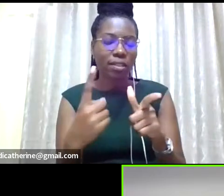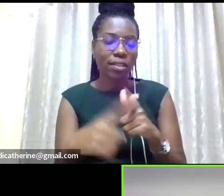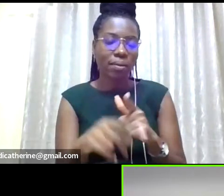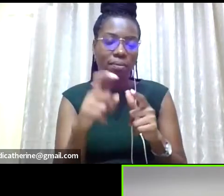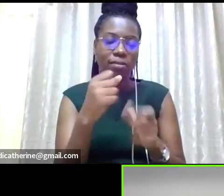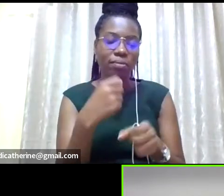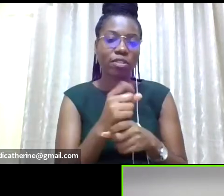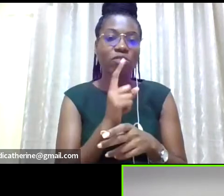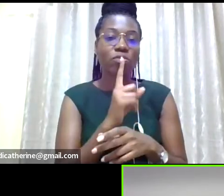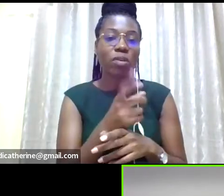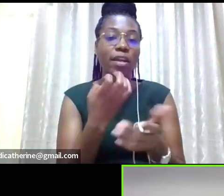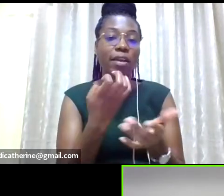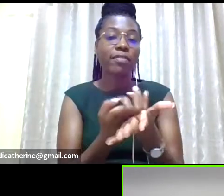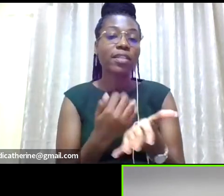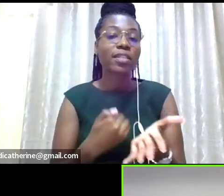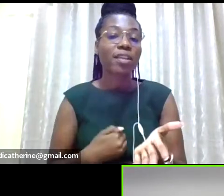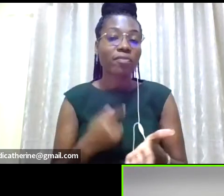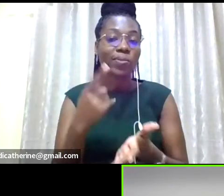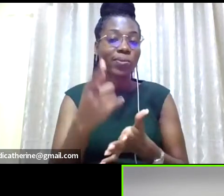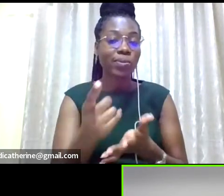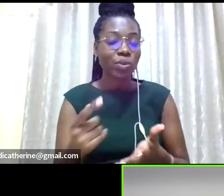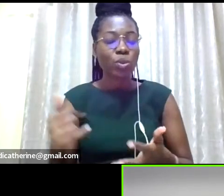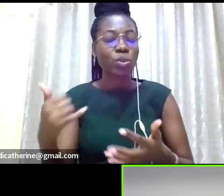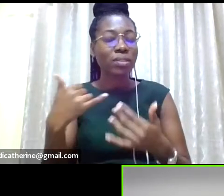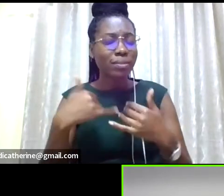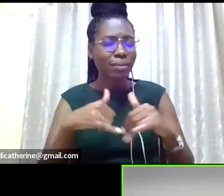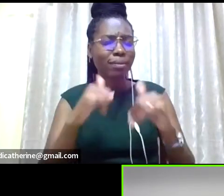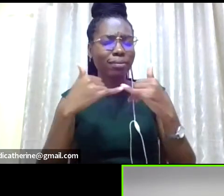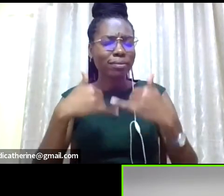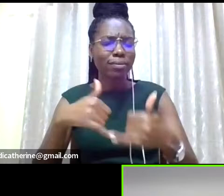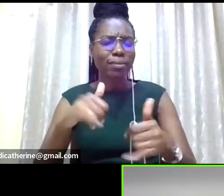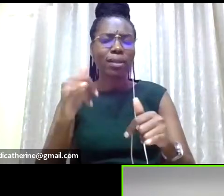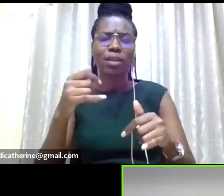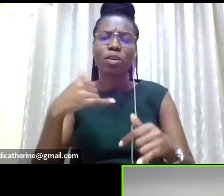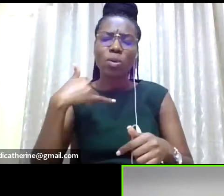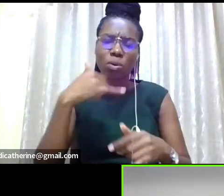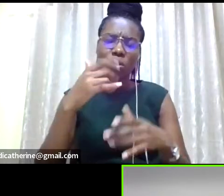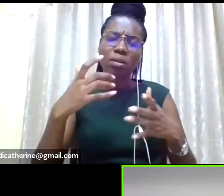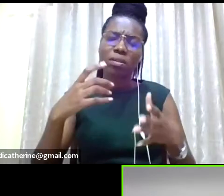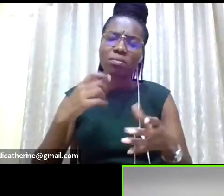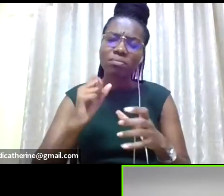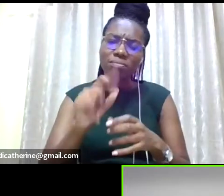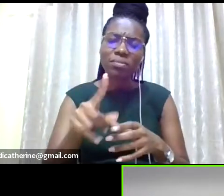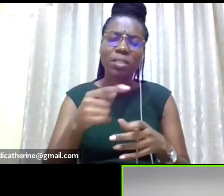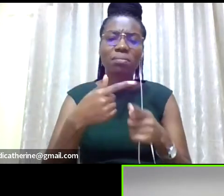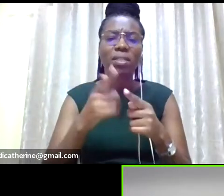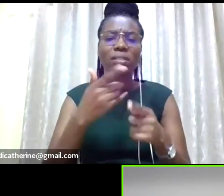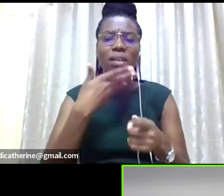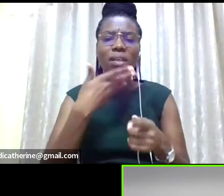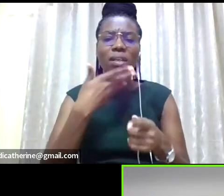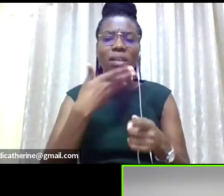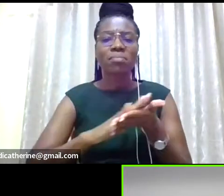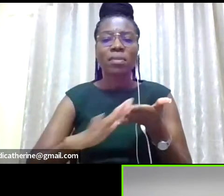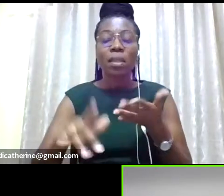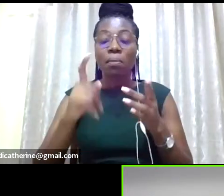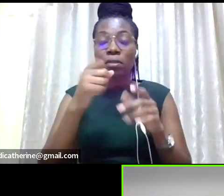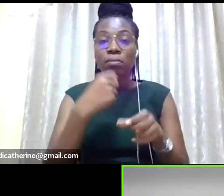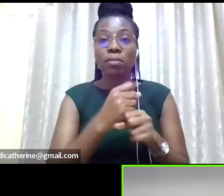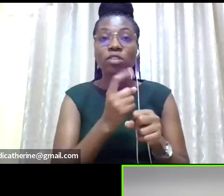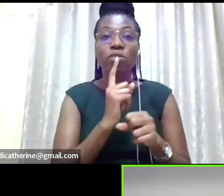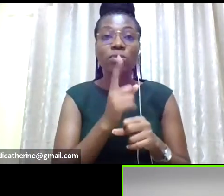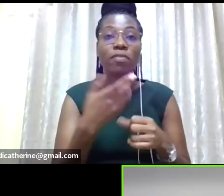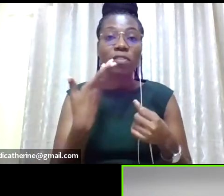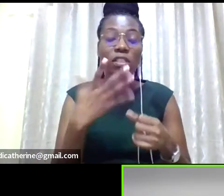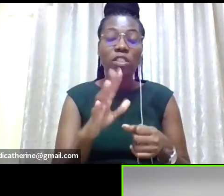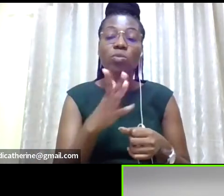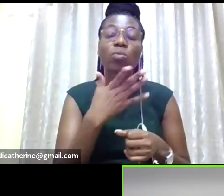out to these people. And then you have given them an opportunity to be heard. And sometimes I've been in situations where